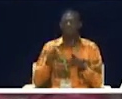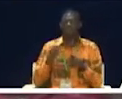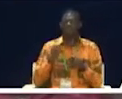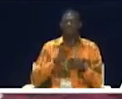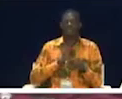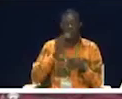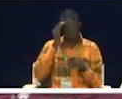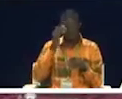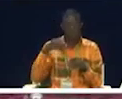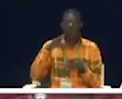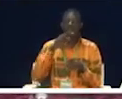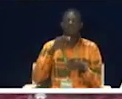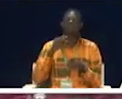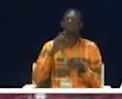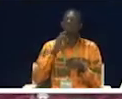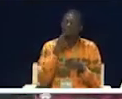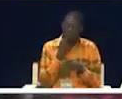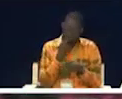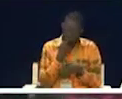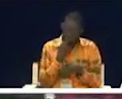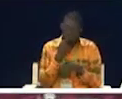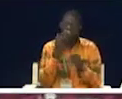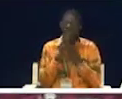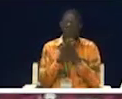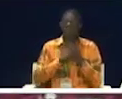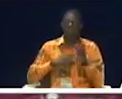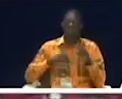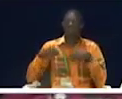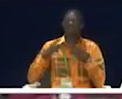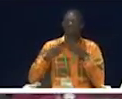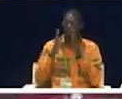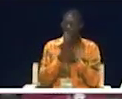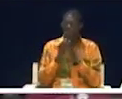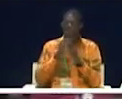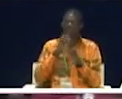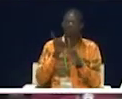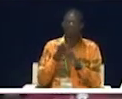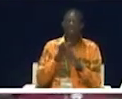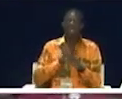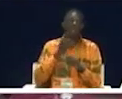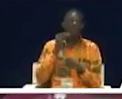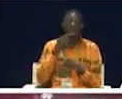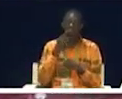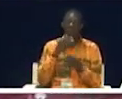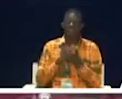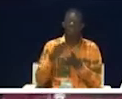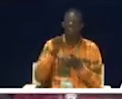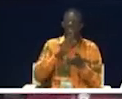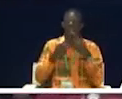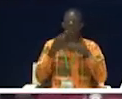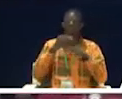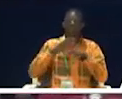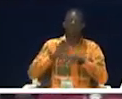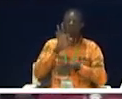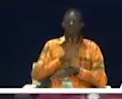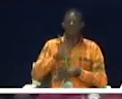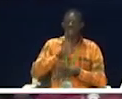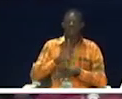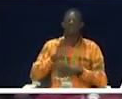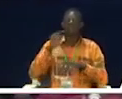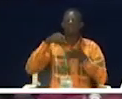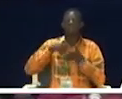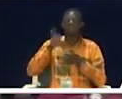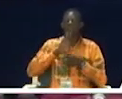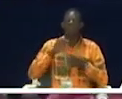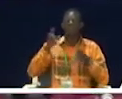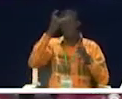serious. Praise the Lord. So I went to prayers. On Wednesday, I was told we are coming on Friday. And on Friday, these